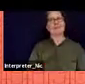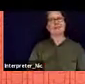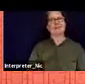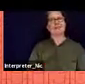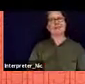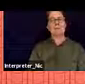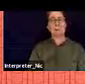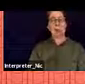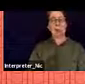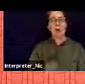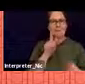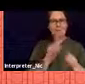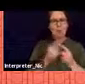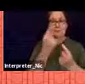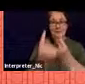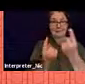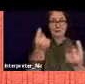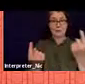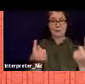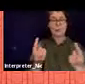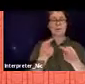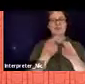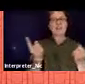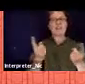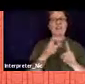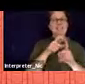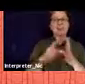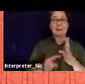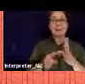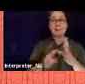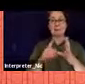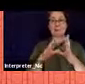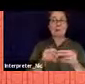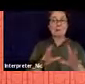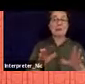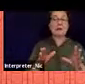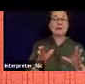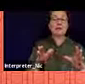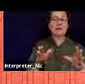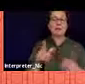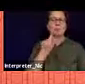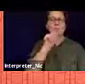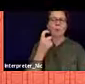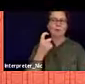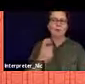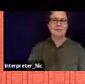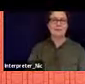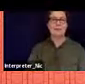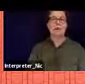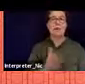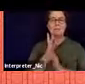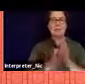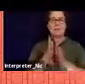for most individuals, their disability is not going to go away. And therefore, we have to